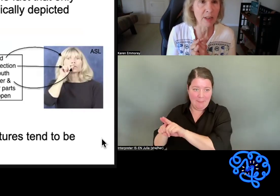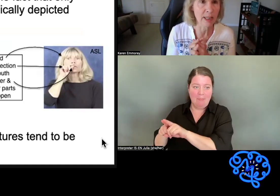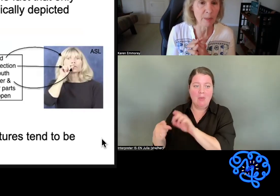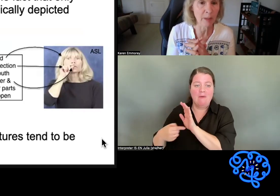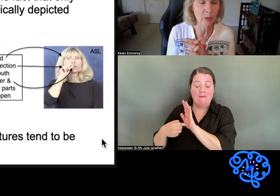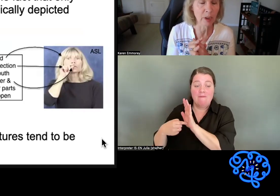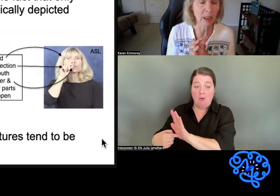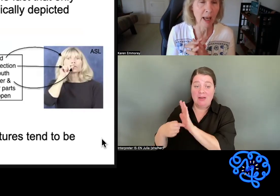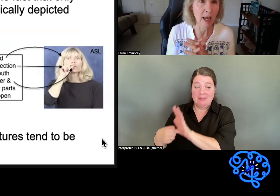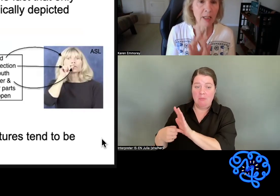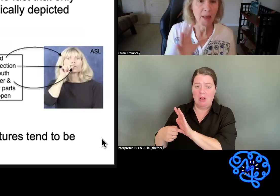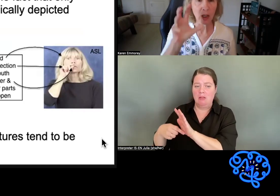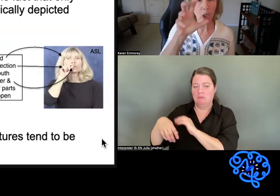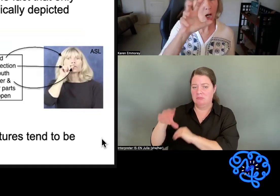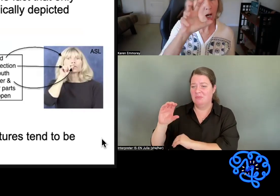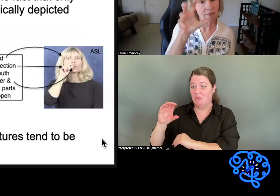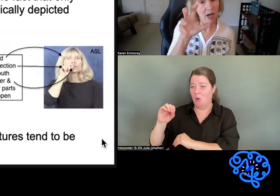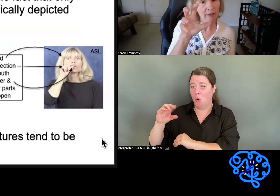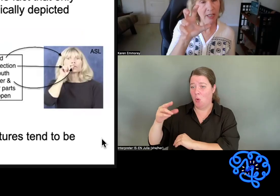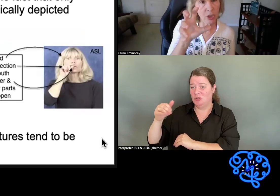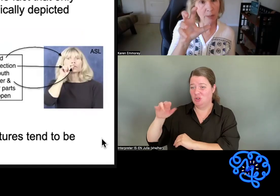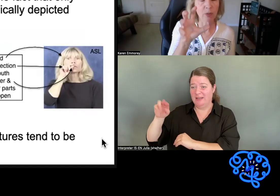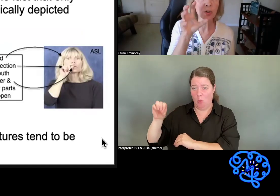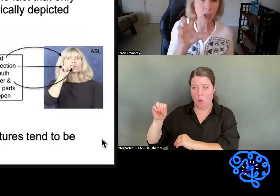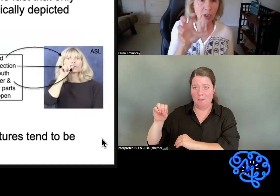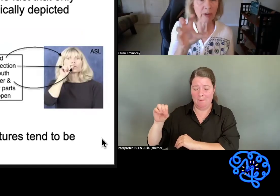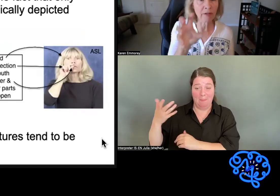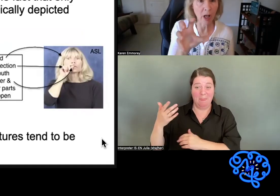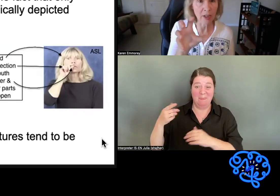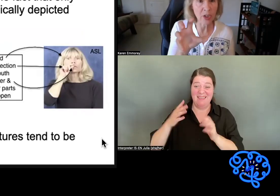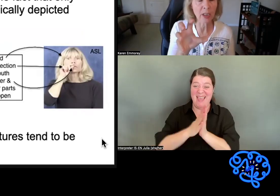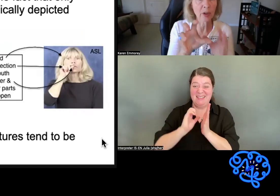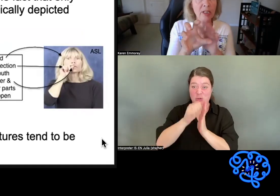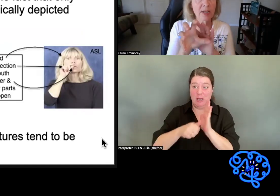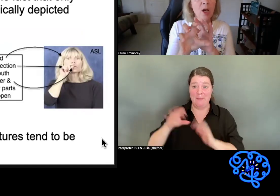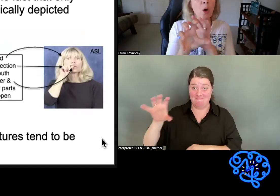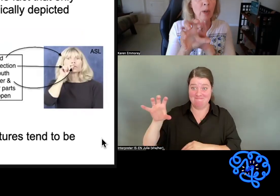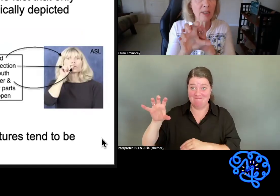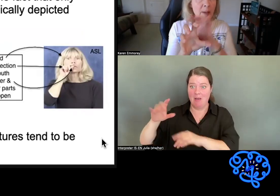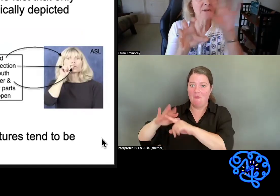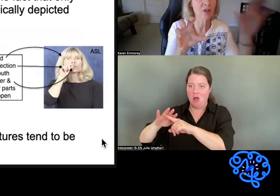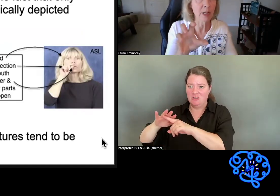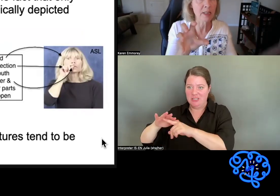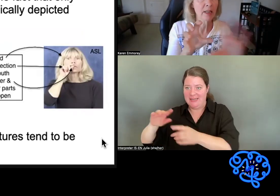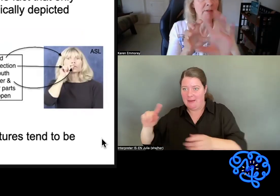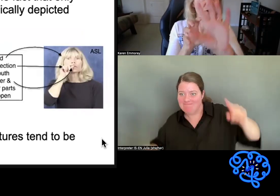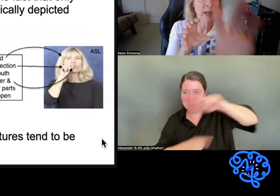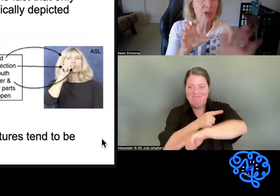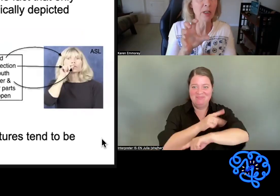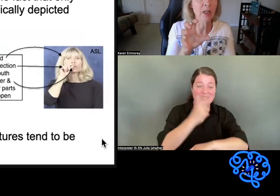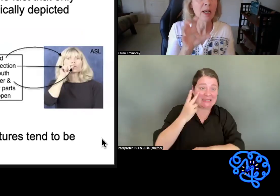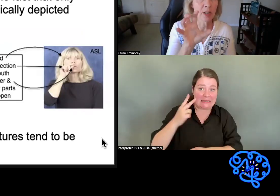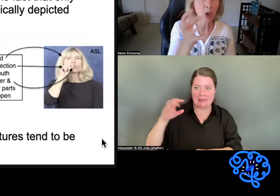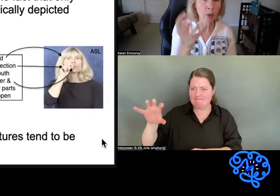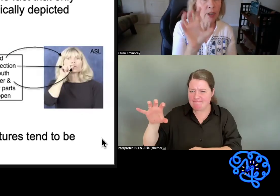has a nice paper looking at the claw 5 hand shape. So starting with the phonology and looking to see what types of semantic